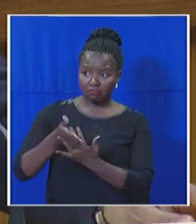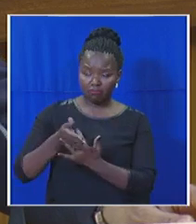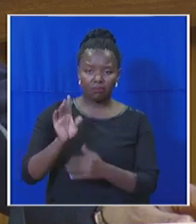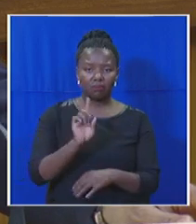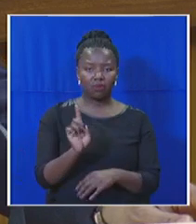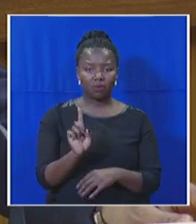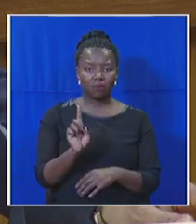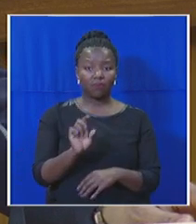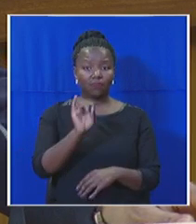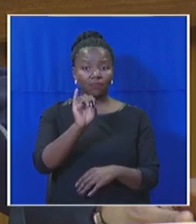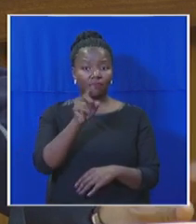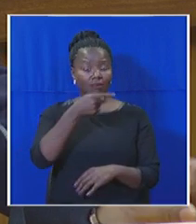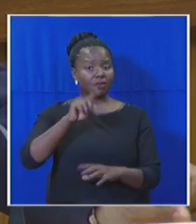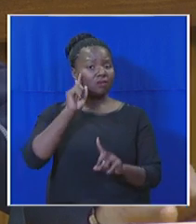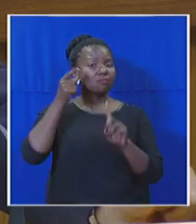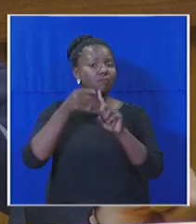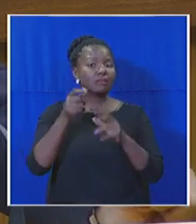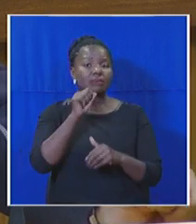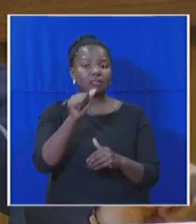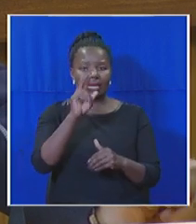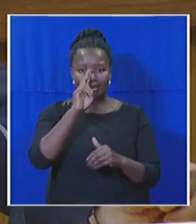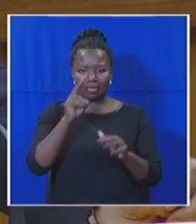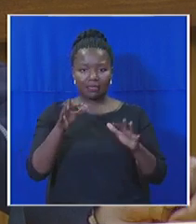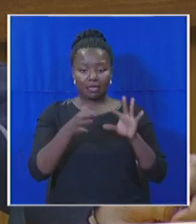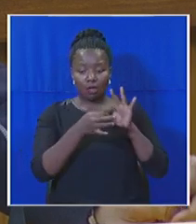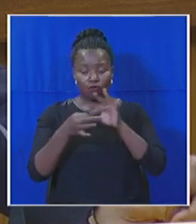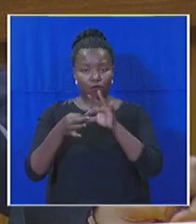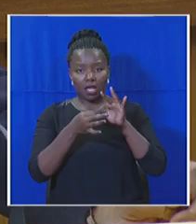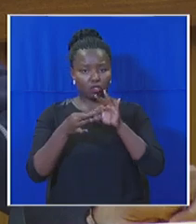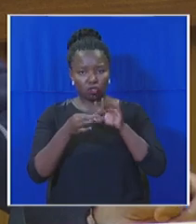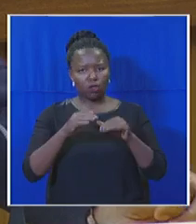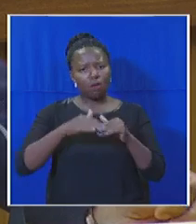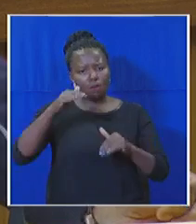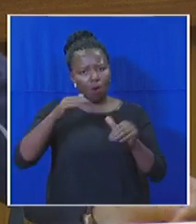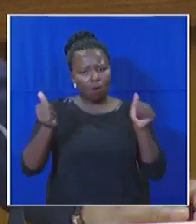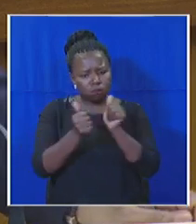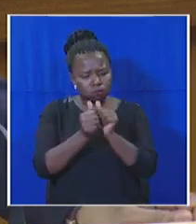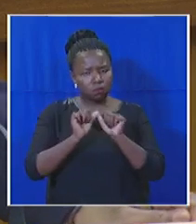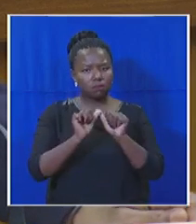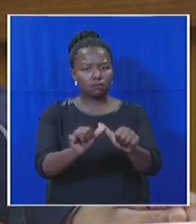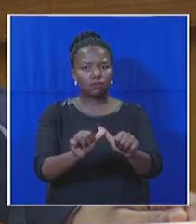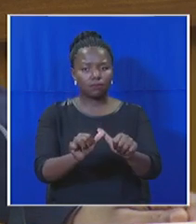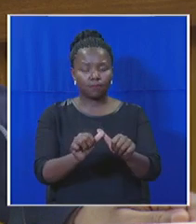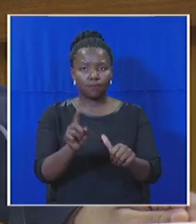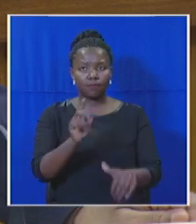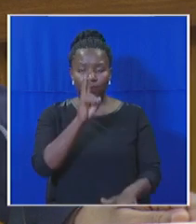If anything, it enhances that relationship. Thank you. The Honorable